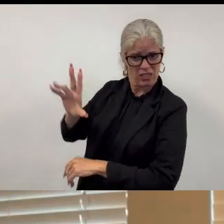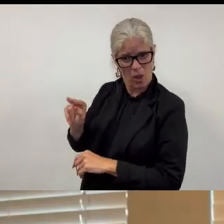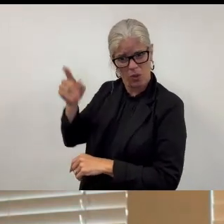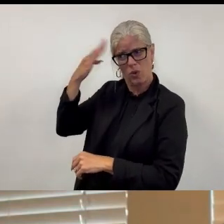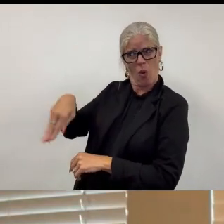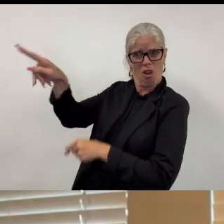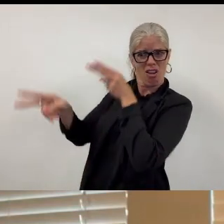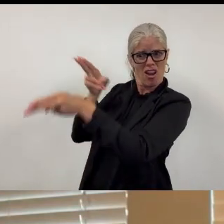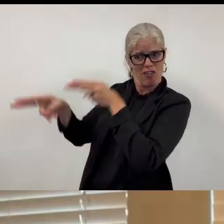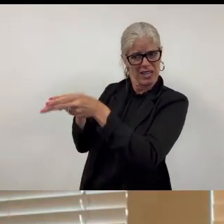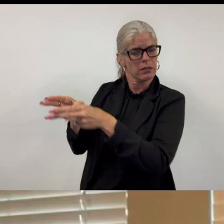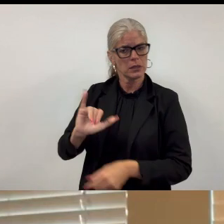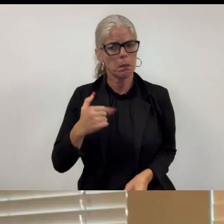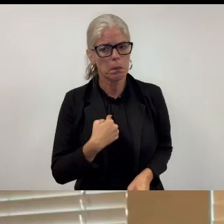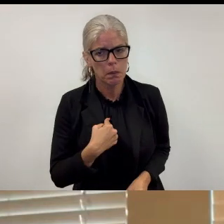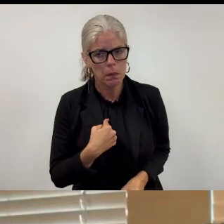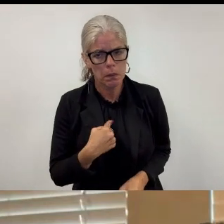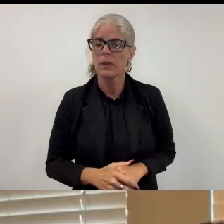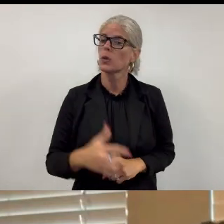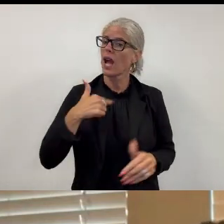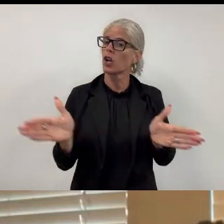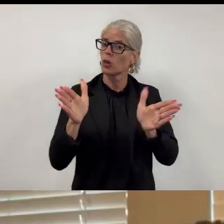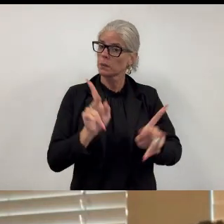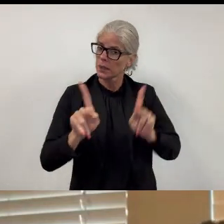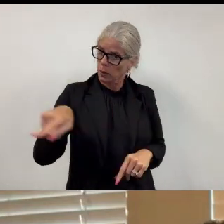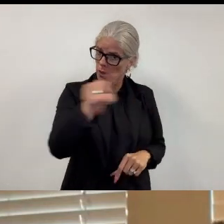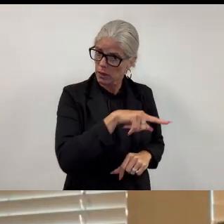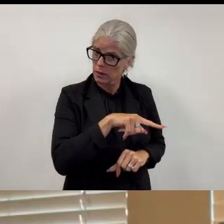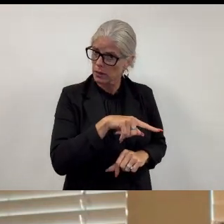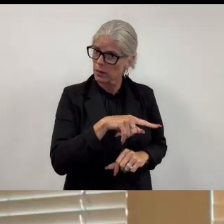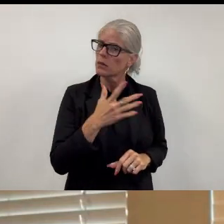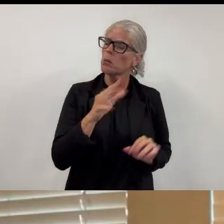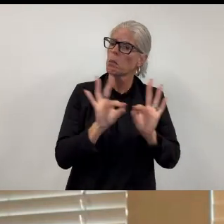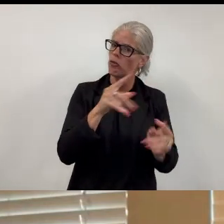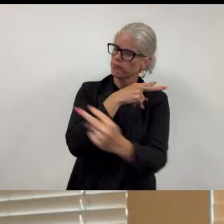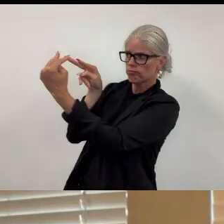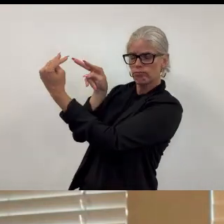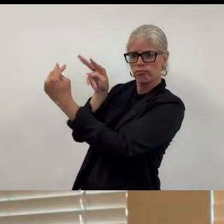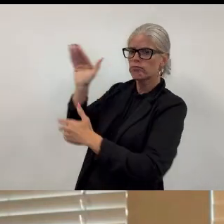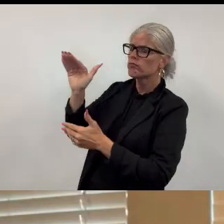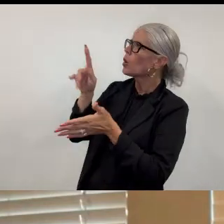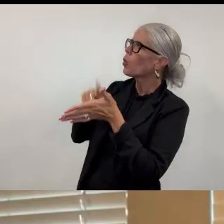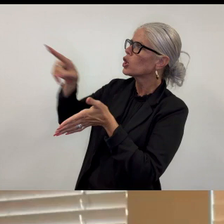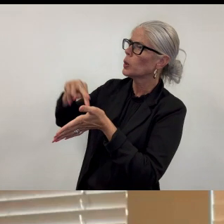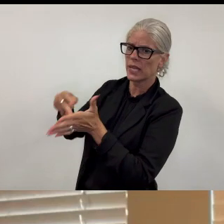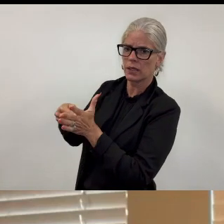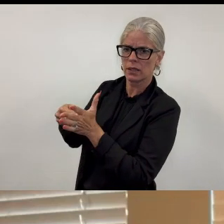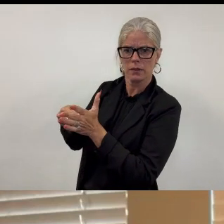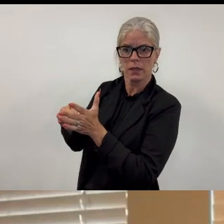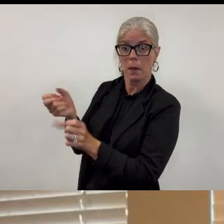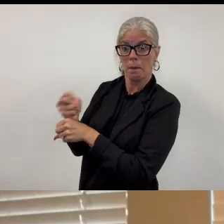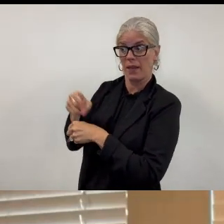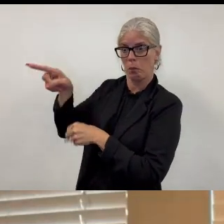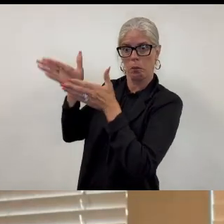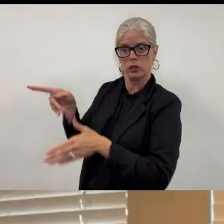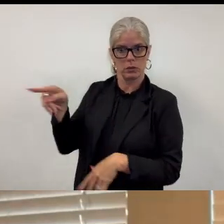person receiving that feedback, right? So I always encourage people to really just like, okay, so what do you mean by that? And